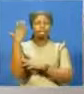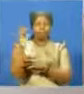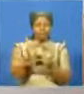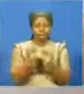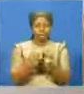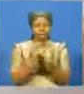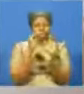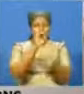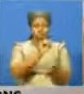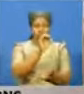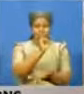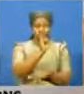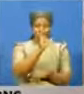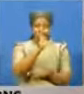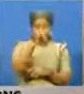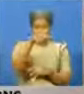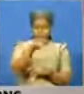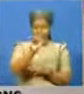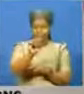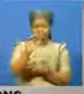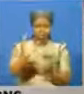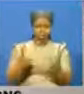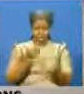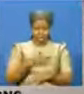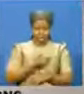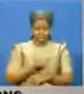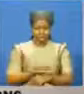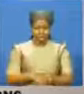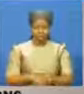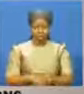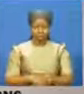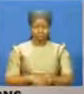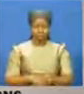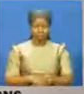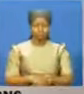the OACPS Committee of Ambassadors.